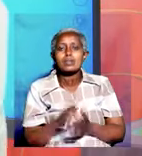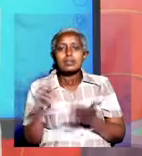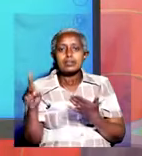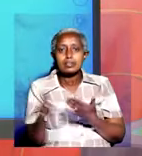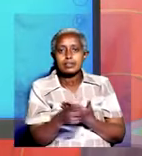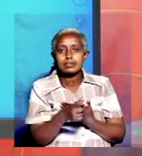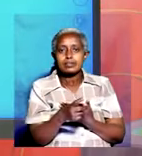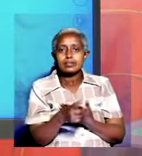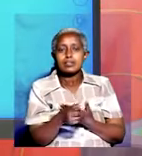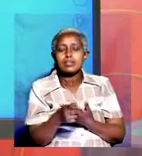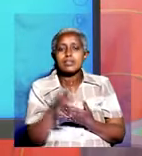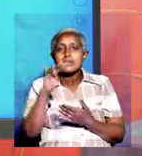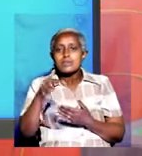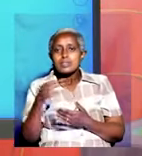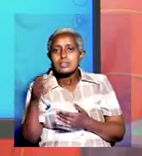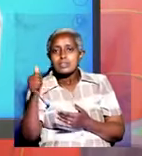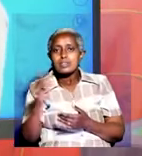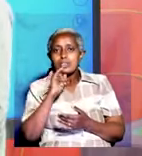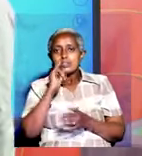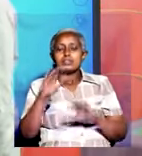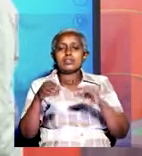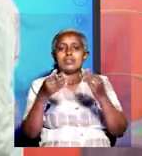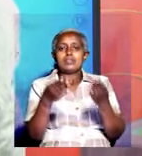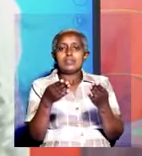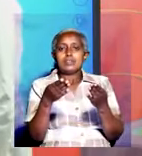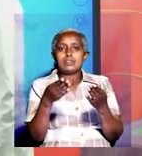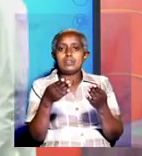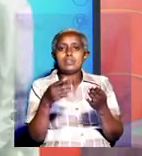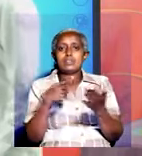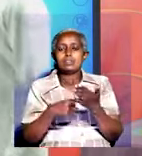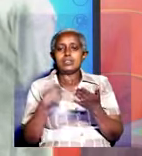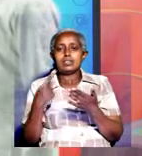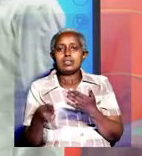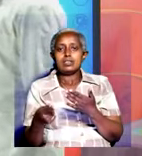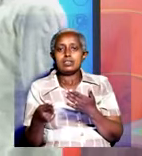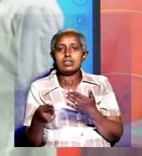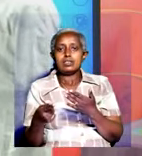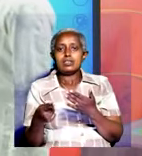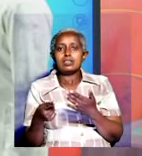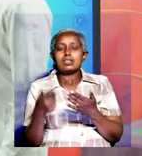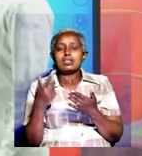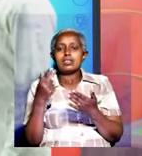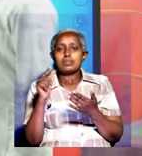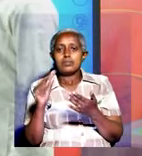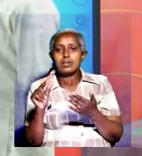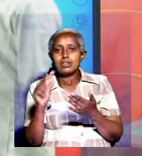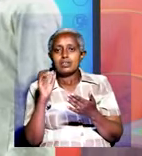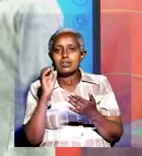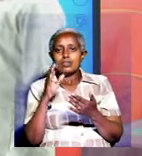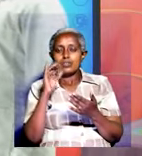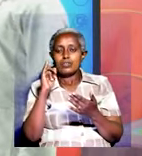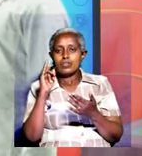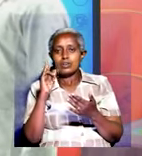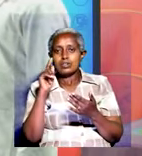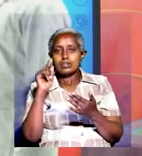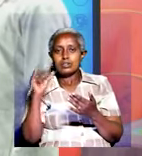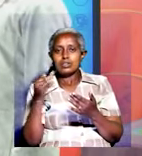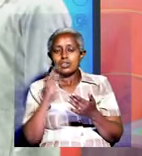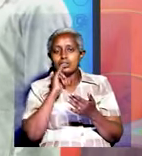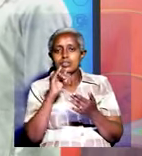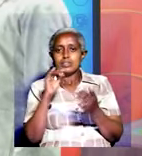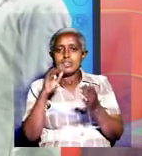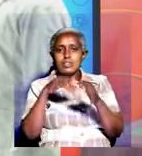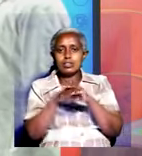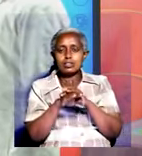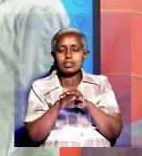Let matrix A is given. Then the minor of ij's entry is given